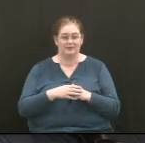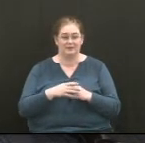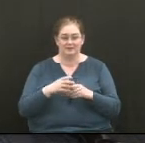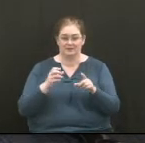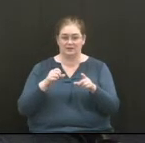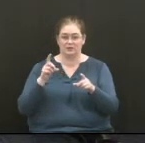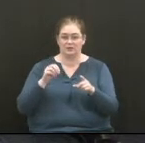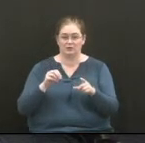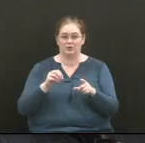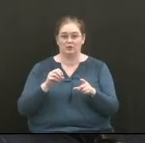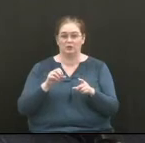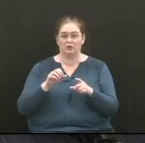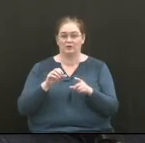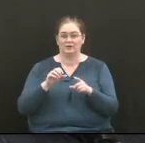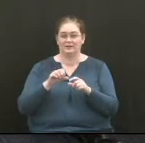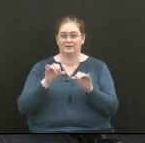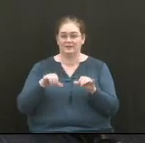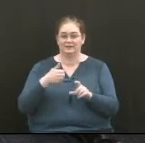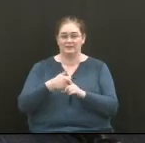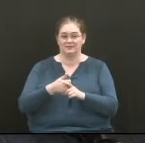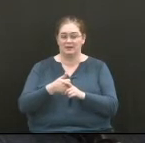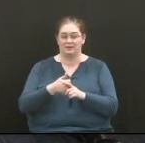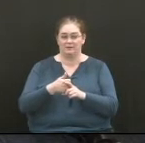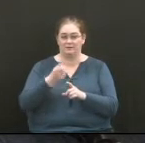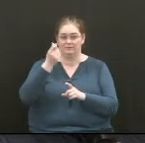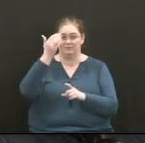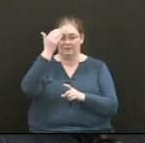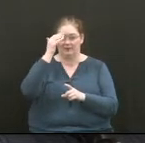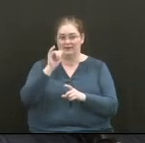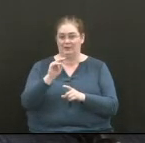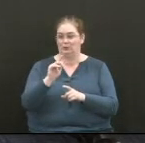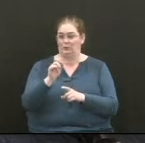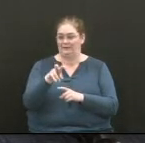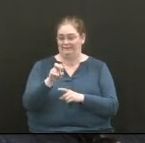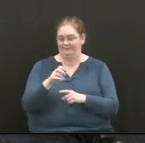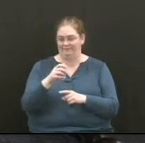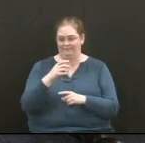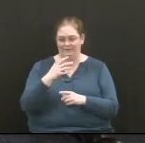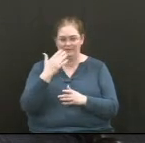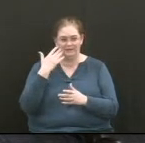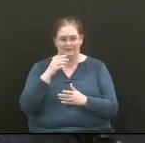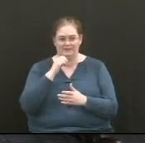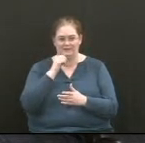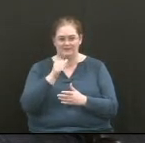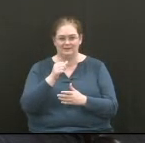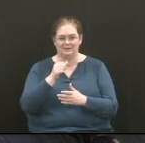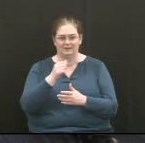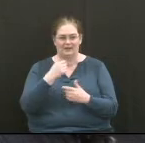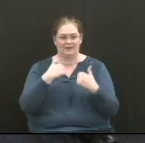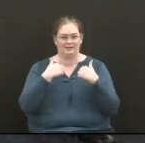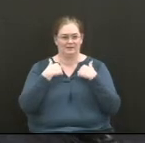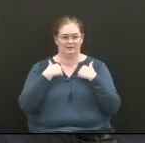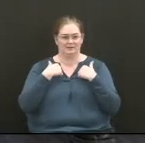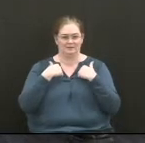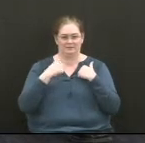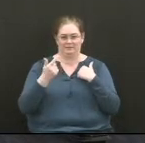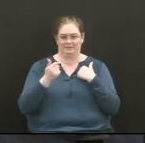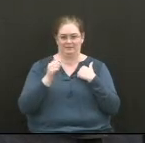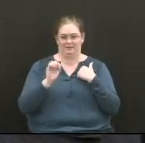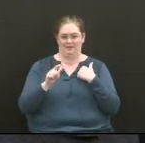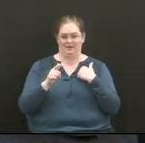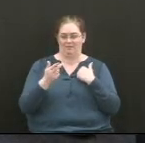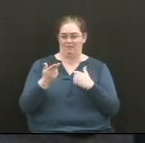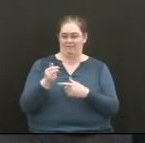say that the SHORE system itself is not intuitive, and we wish it was, because it doesn't say me, Gail Humphrey.